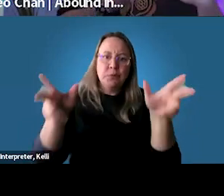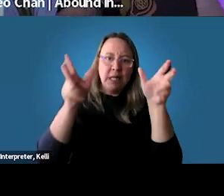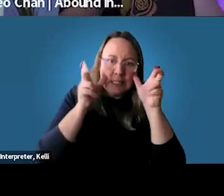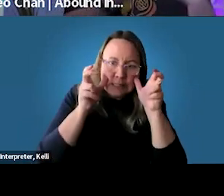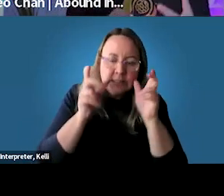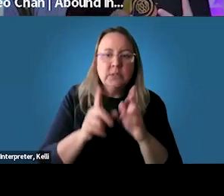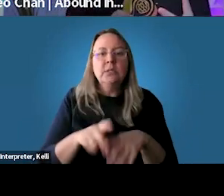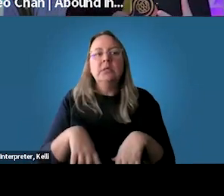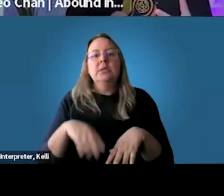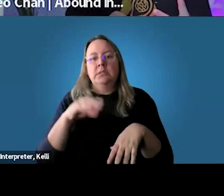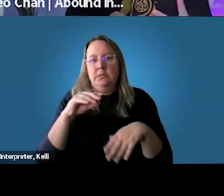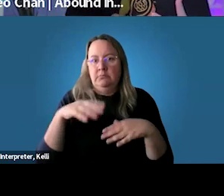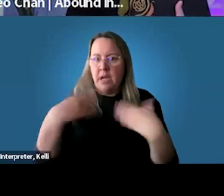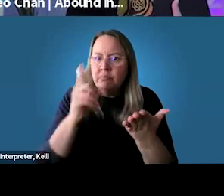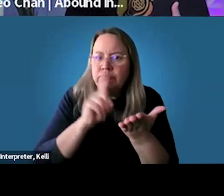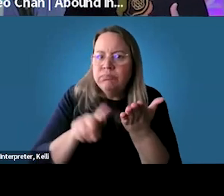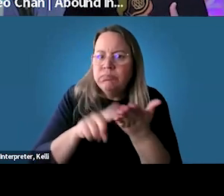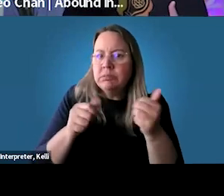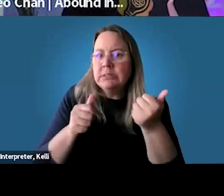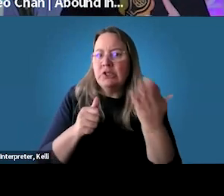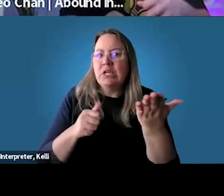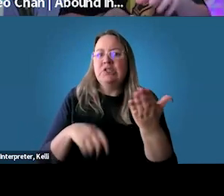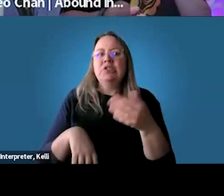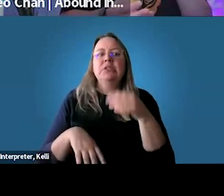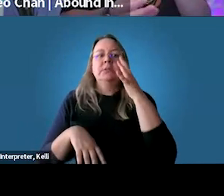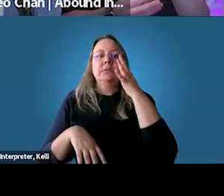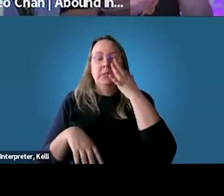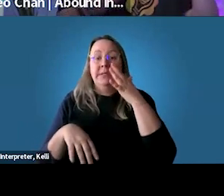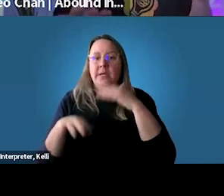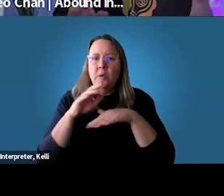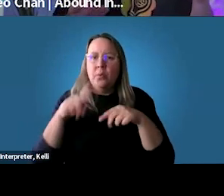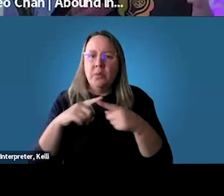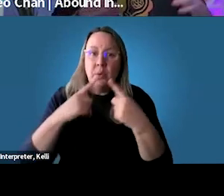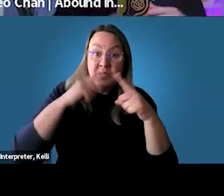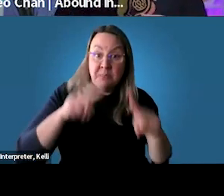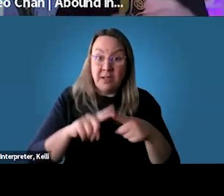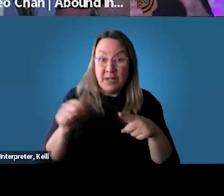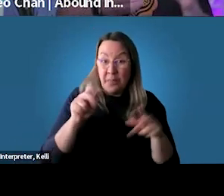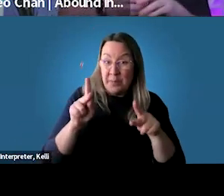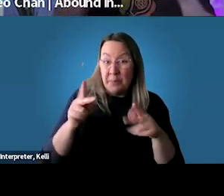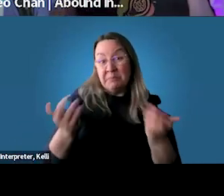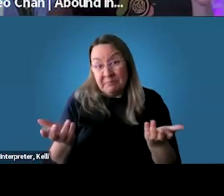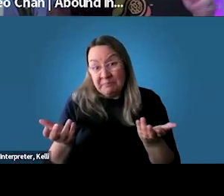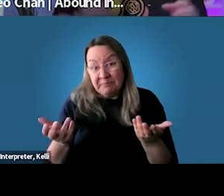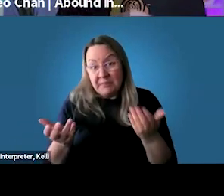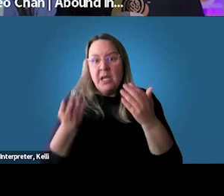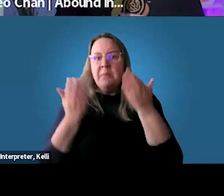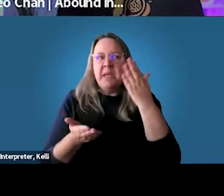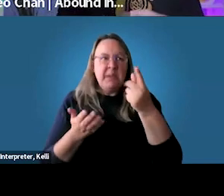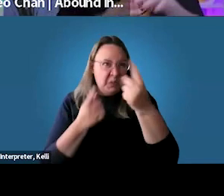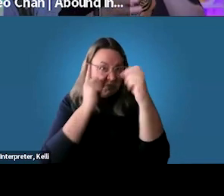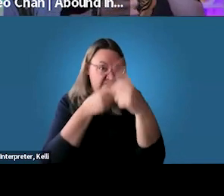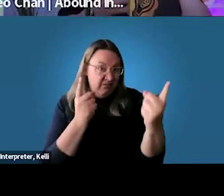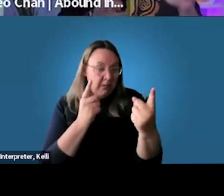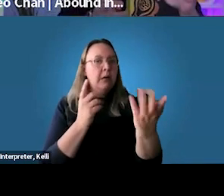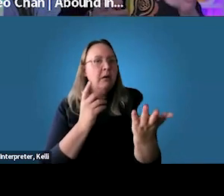be able to give constructive suggestions when we respond to others, right? Maybe someone doesn't agree with you or that kind of